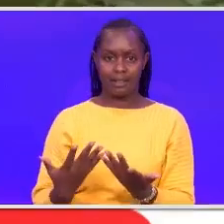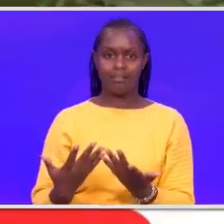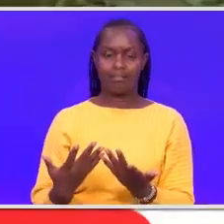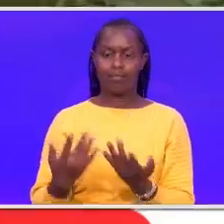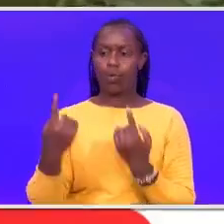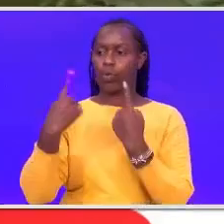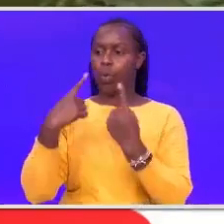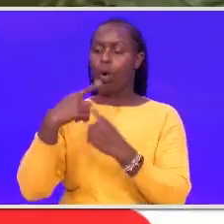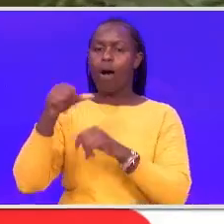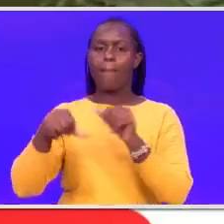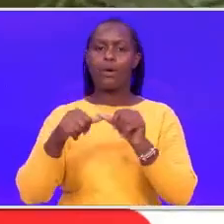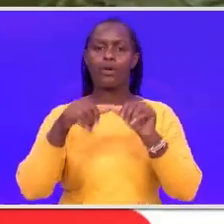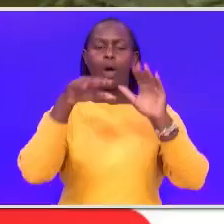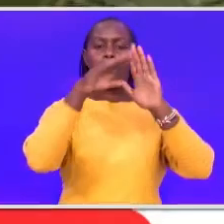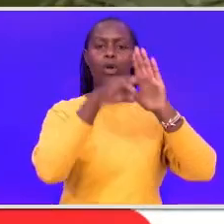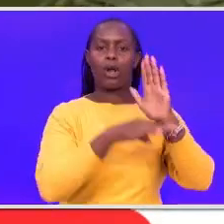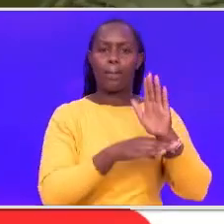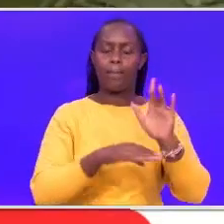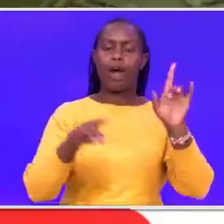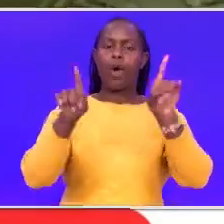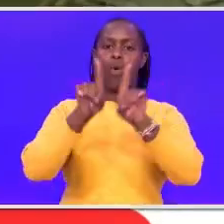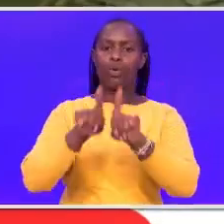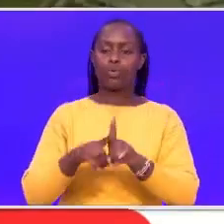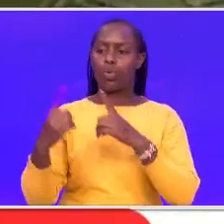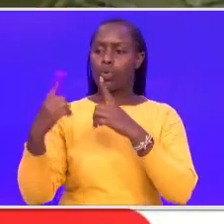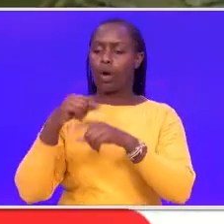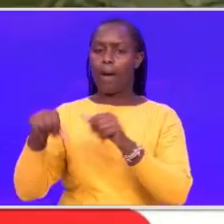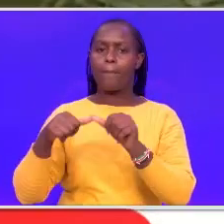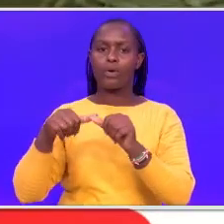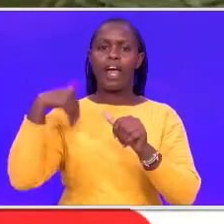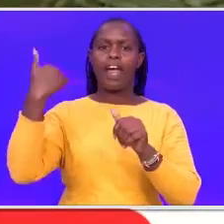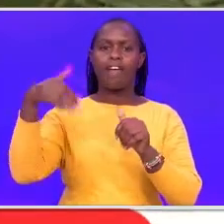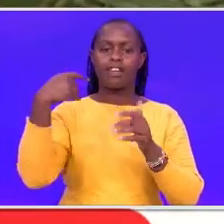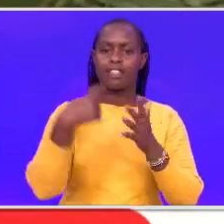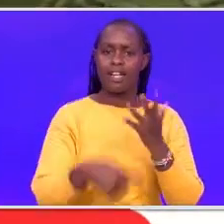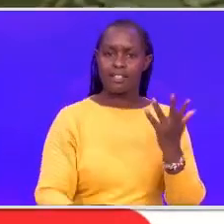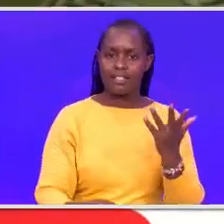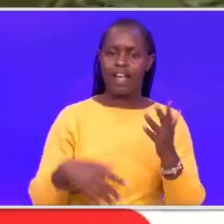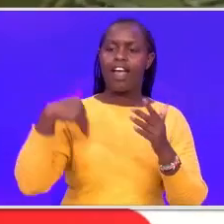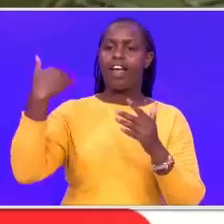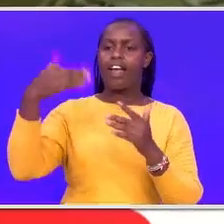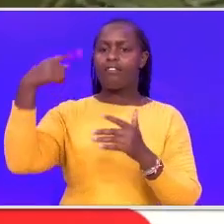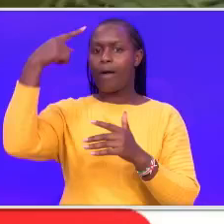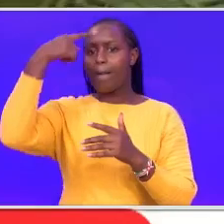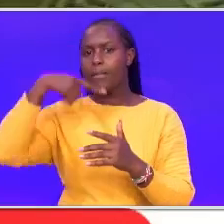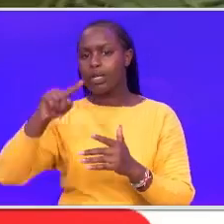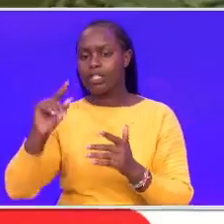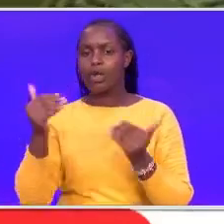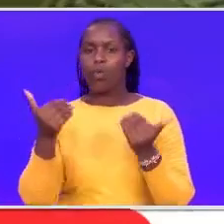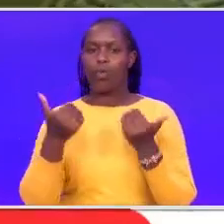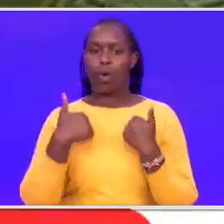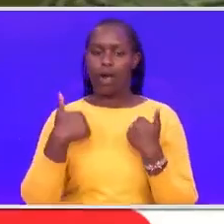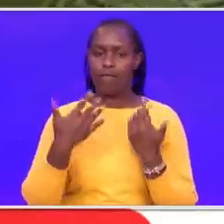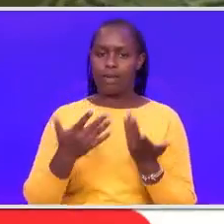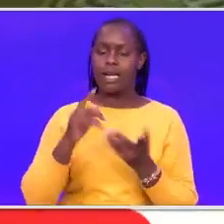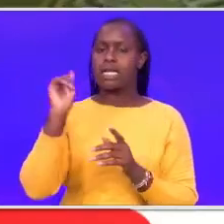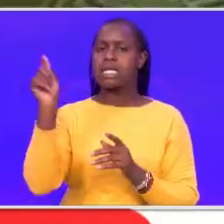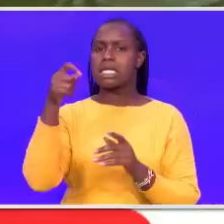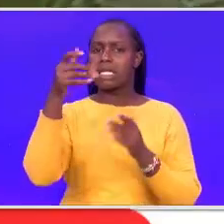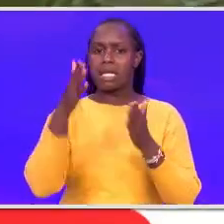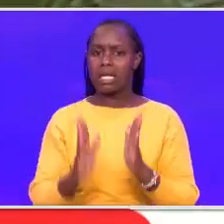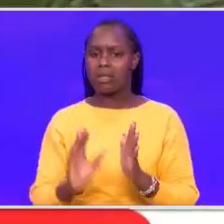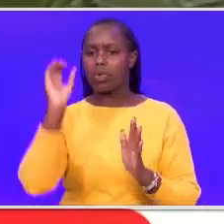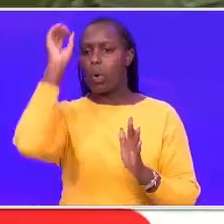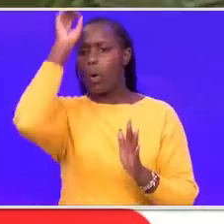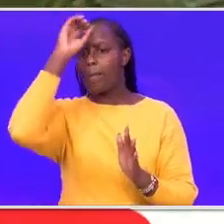program, every tax that we raise, every policy that we put in place. The people of Kenya must speak